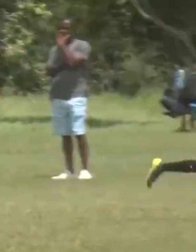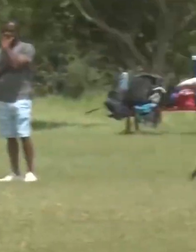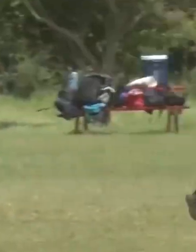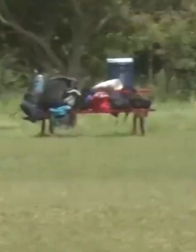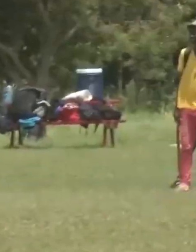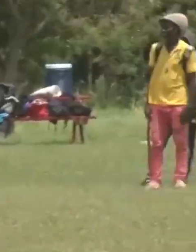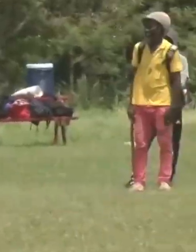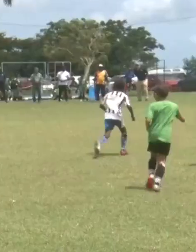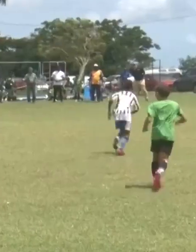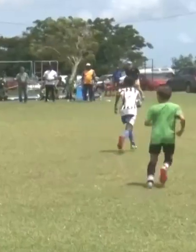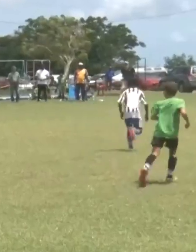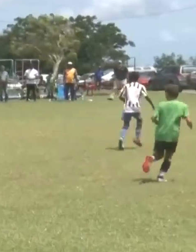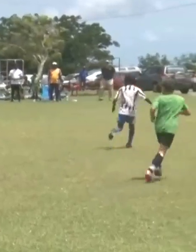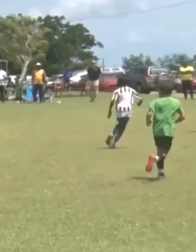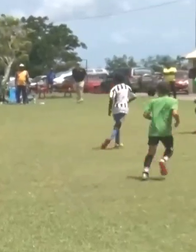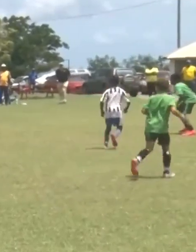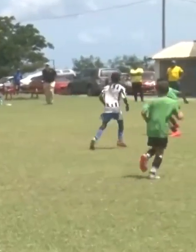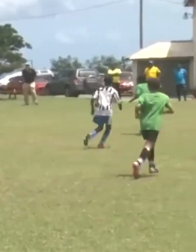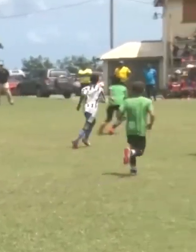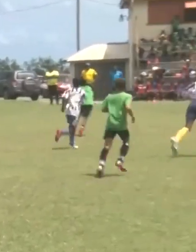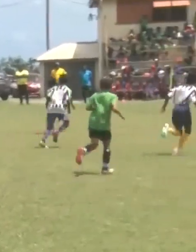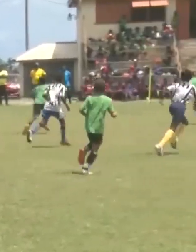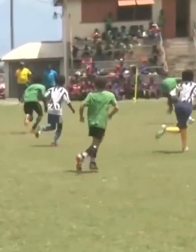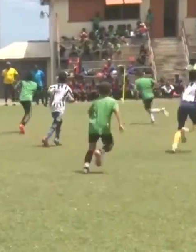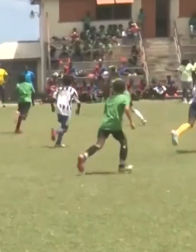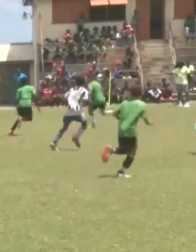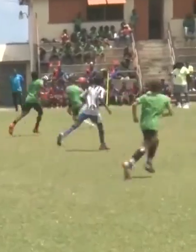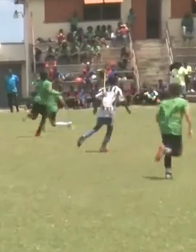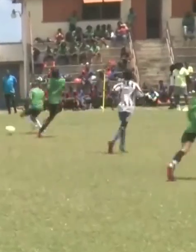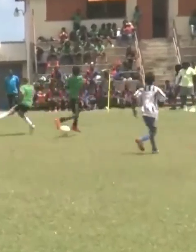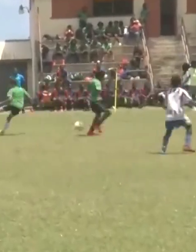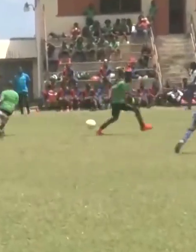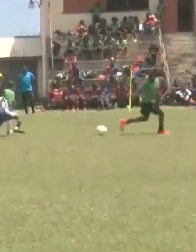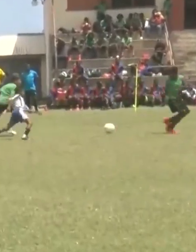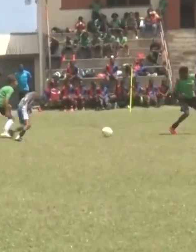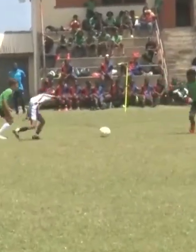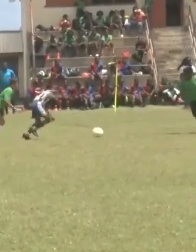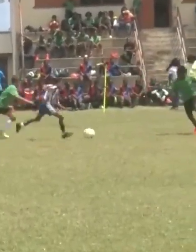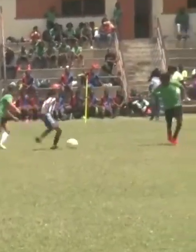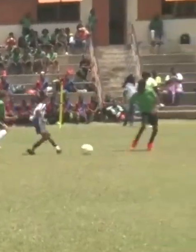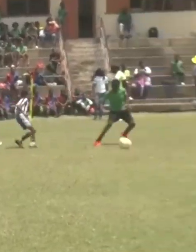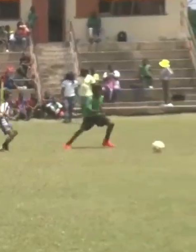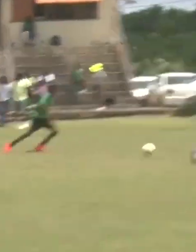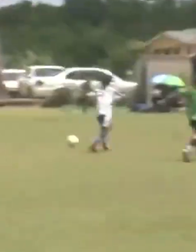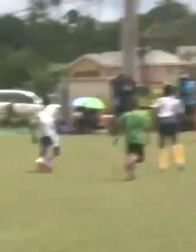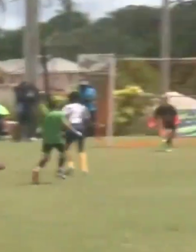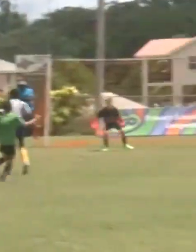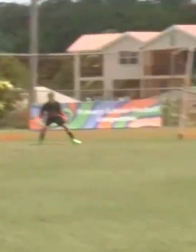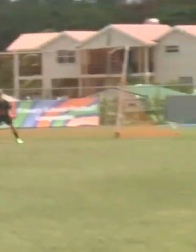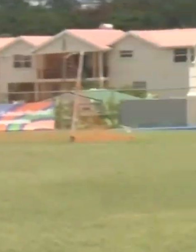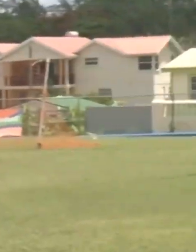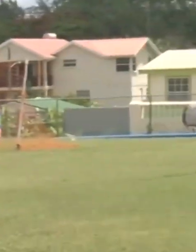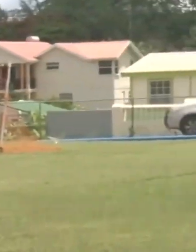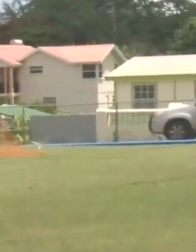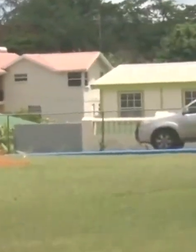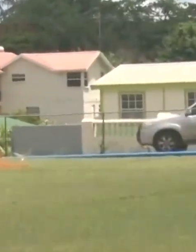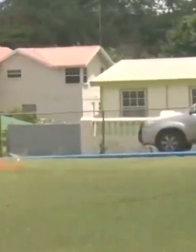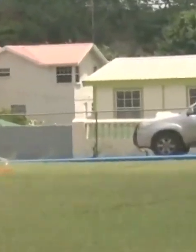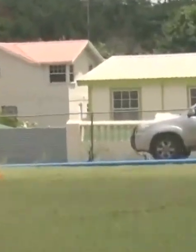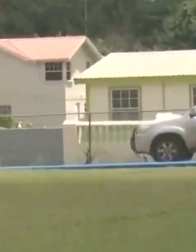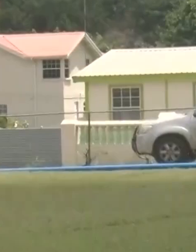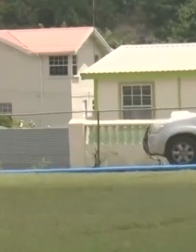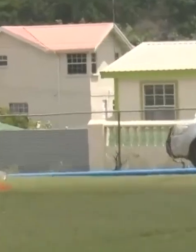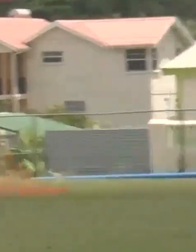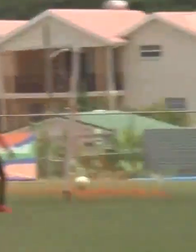1-1 encounter. But not for long. 2 minutes later, Arthur Smith would take back command as Rommel Salma gets the pass and takes him,